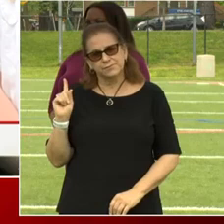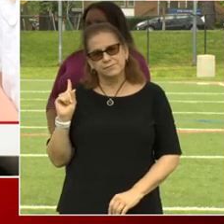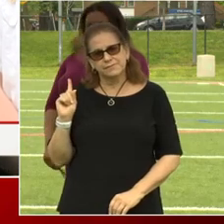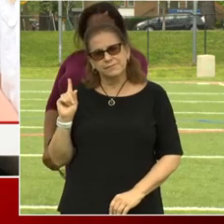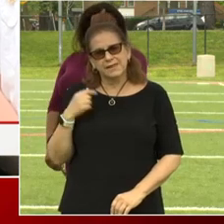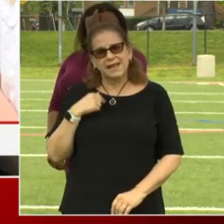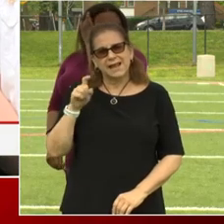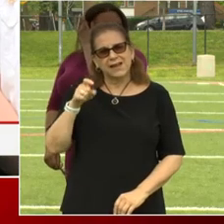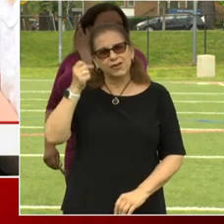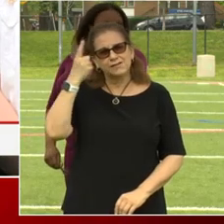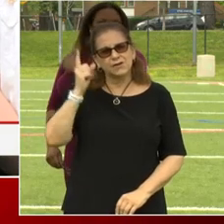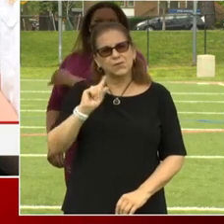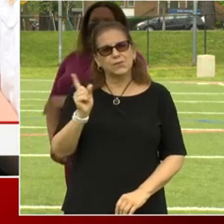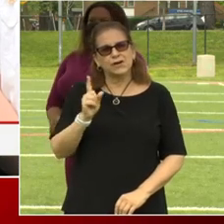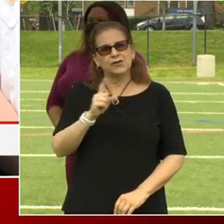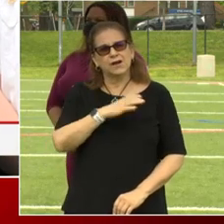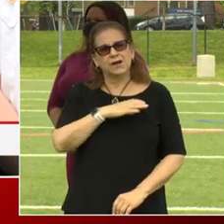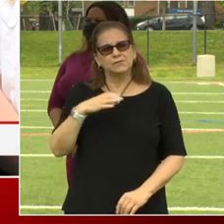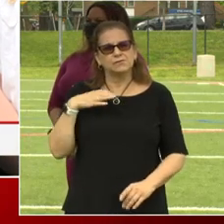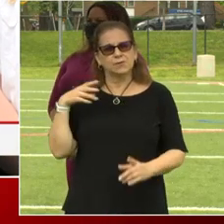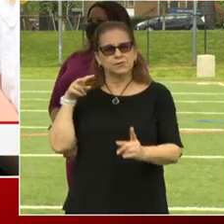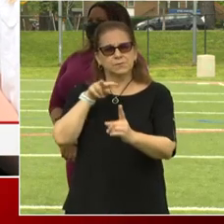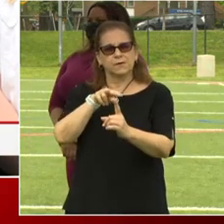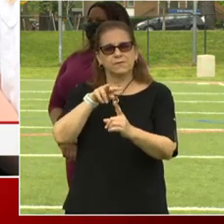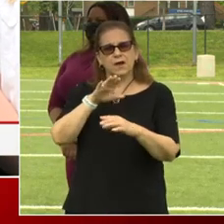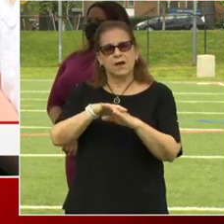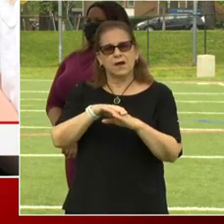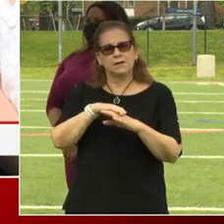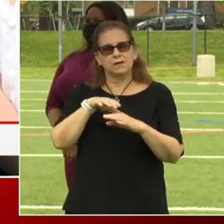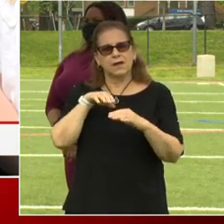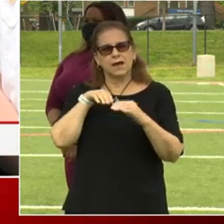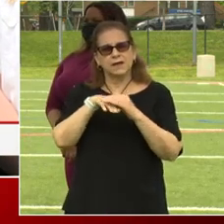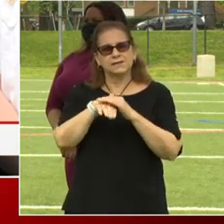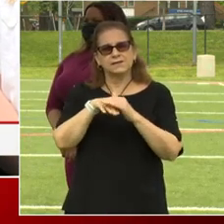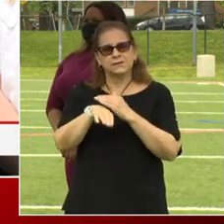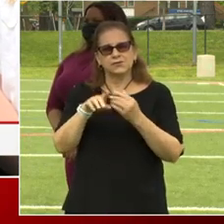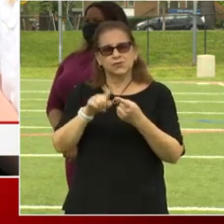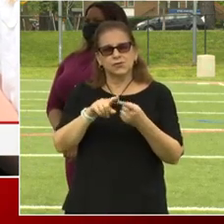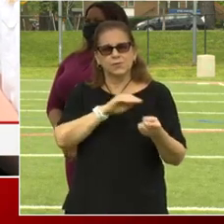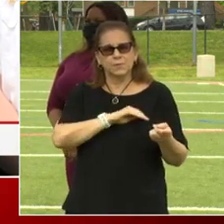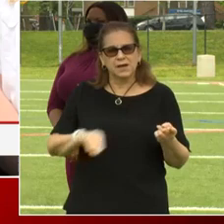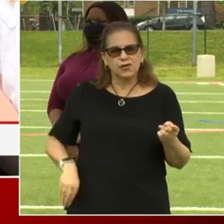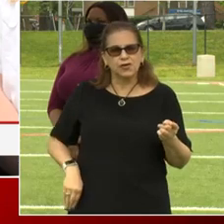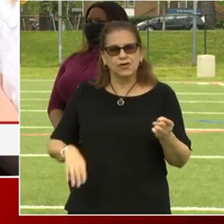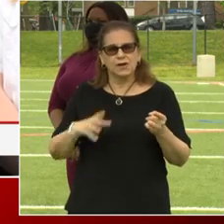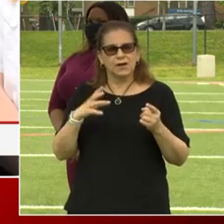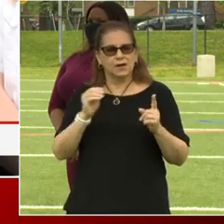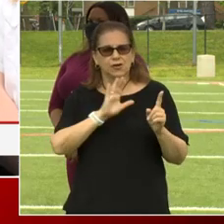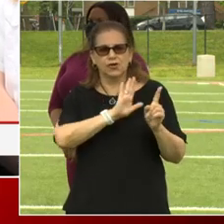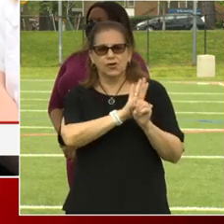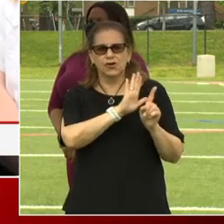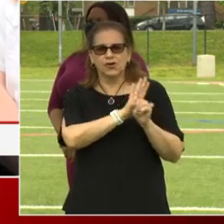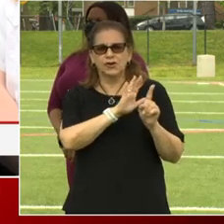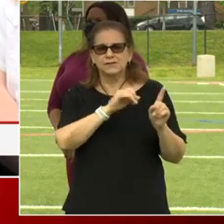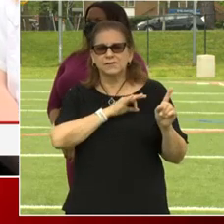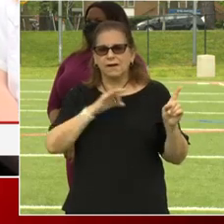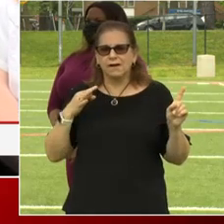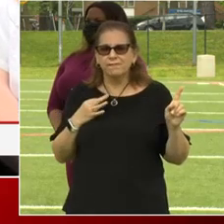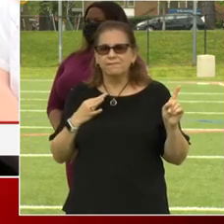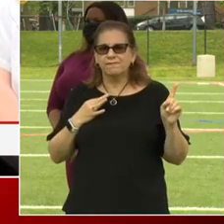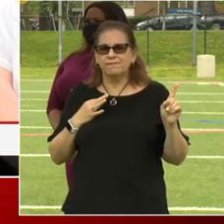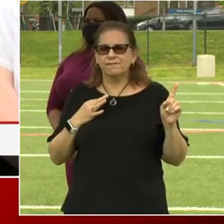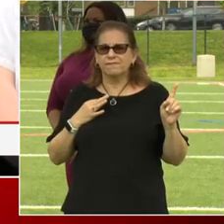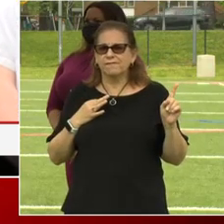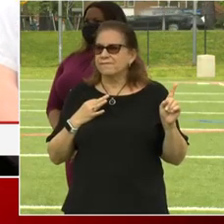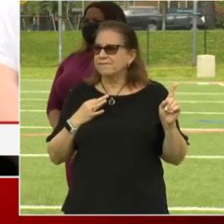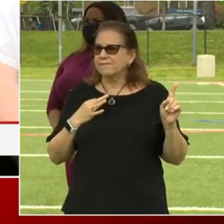understand where the council is with respect to its access to the mayor and the mayor's and staff. There was a dust-up,